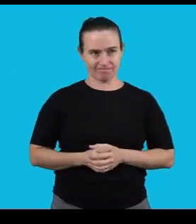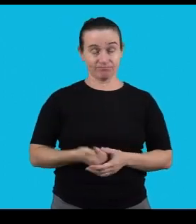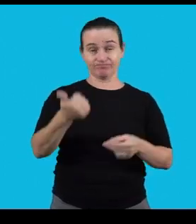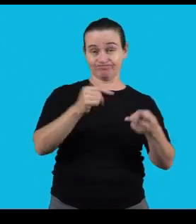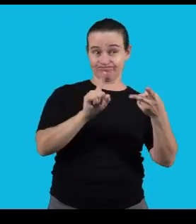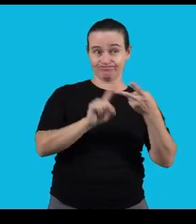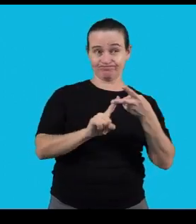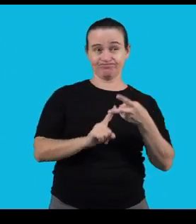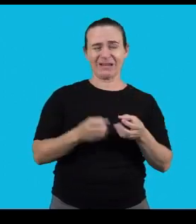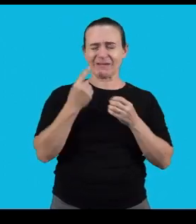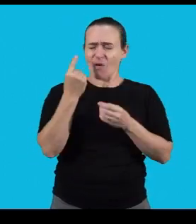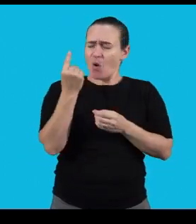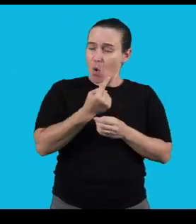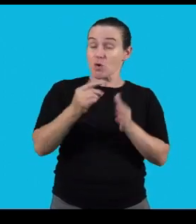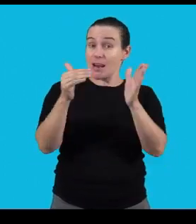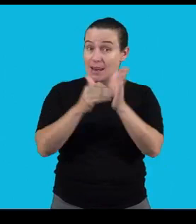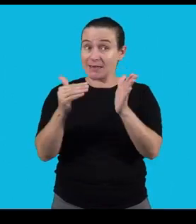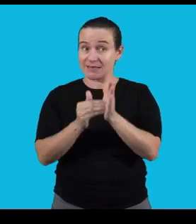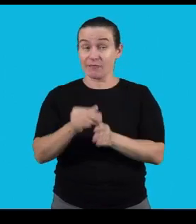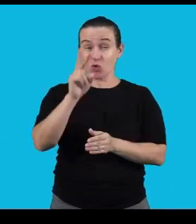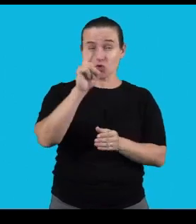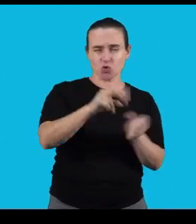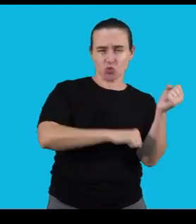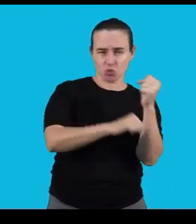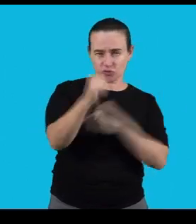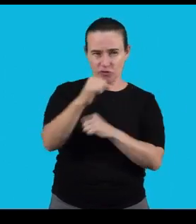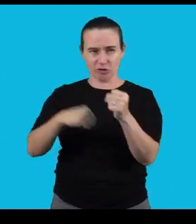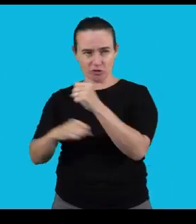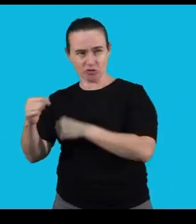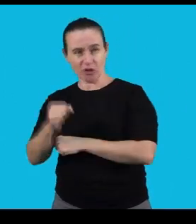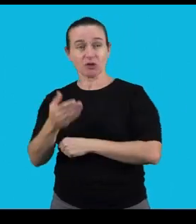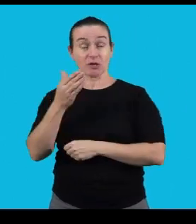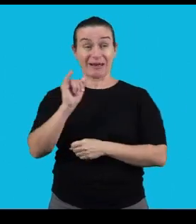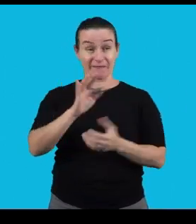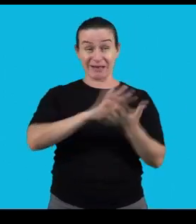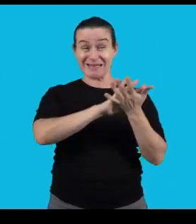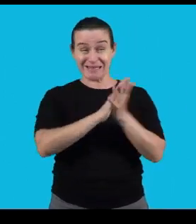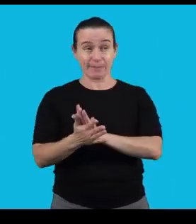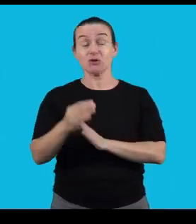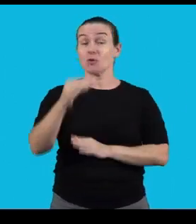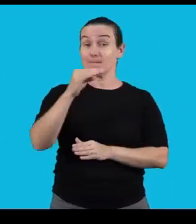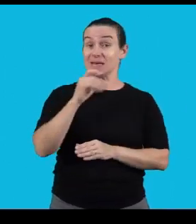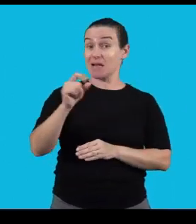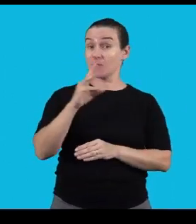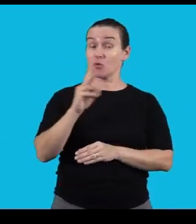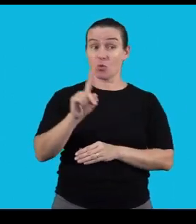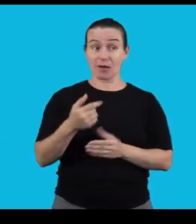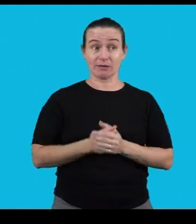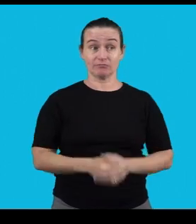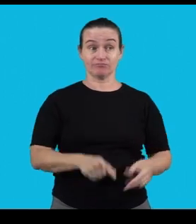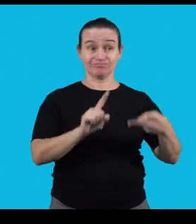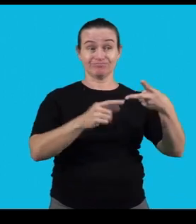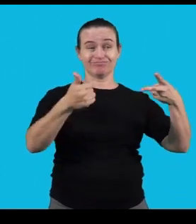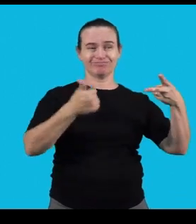tube. 242. Give only the letter of 2 structures in the diagram of the ear that, when damaged, would result in the